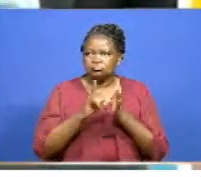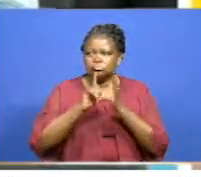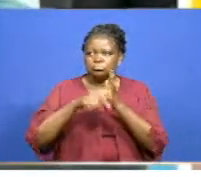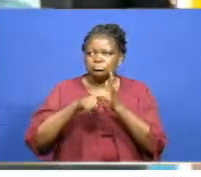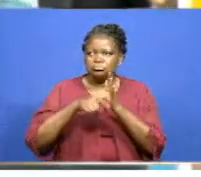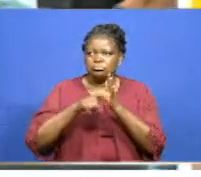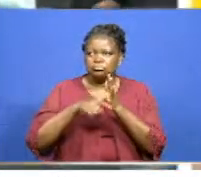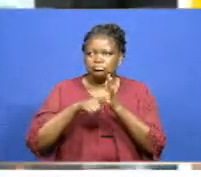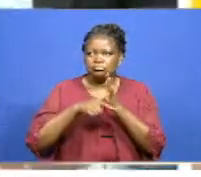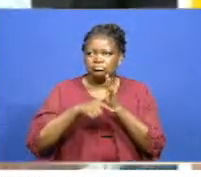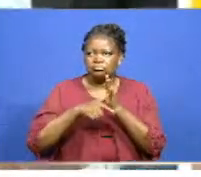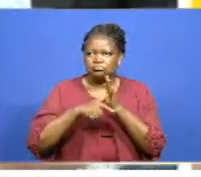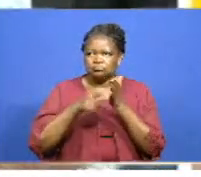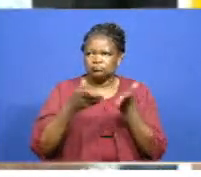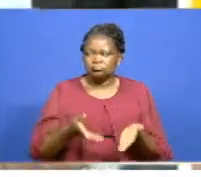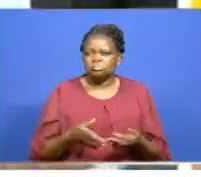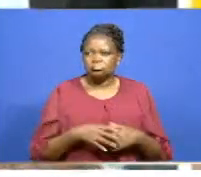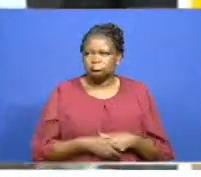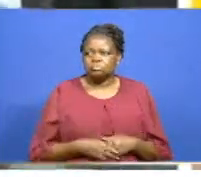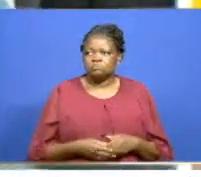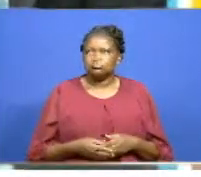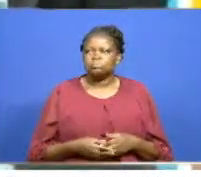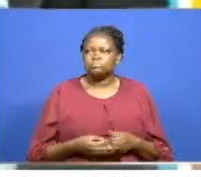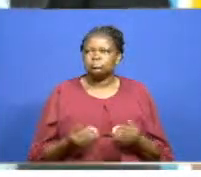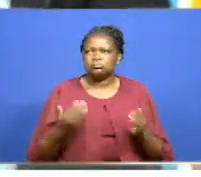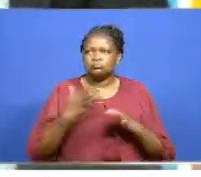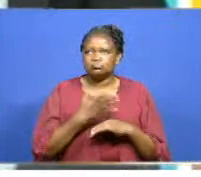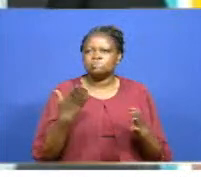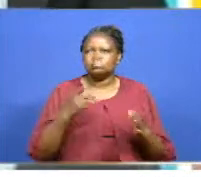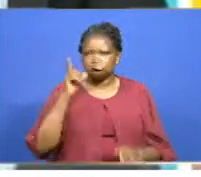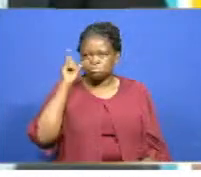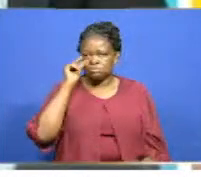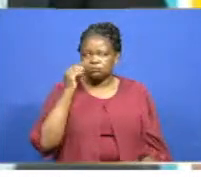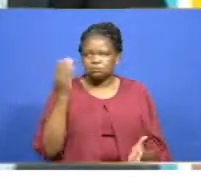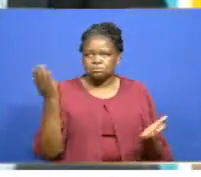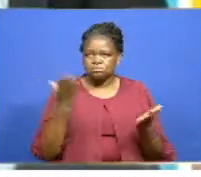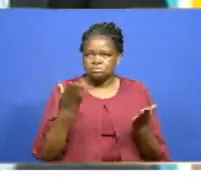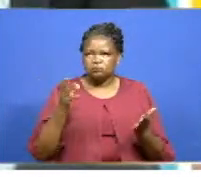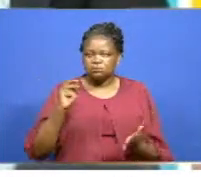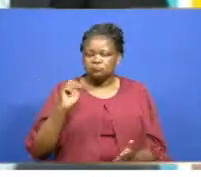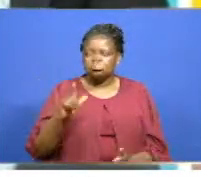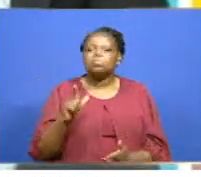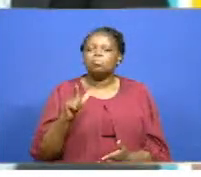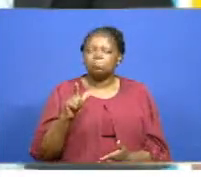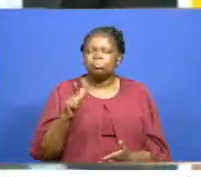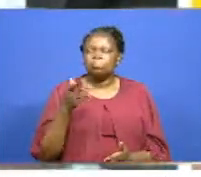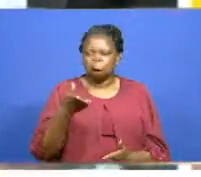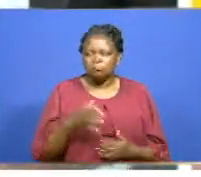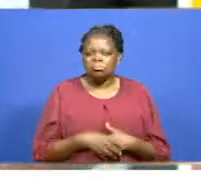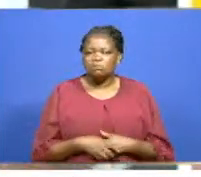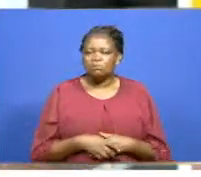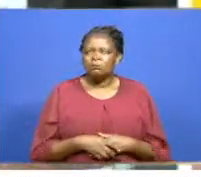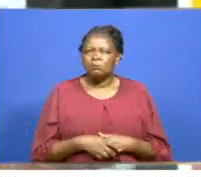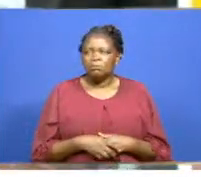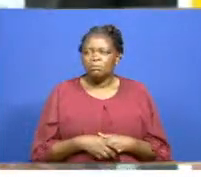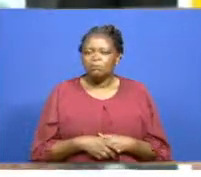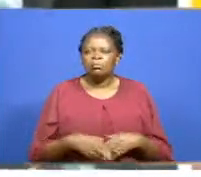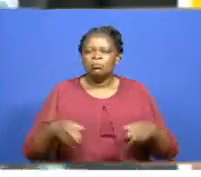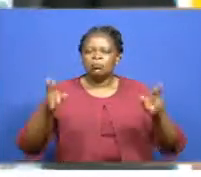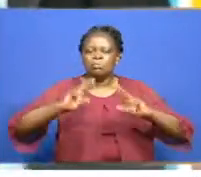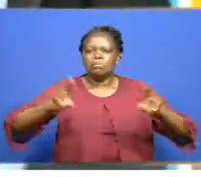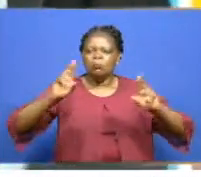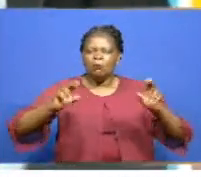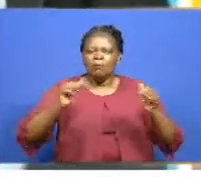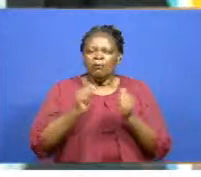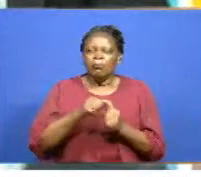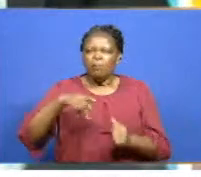to that. But for now, let's cross over to Mombasa, where Michael Mwadiga is on standby with the